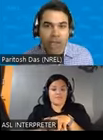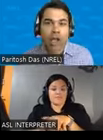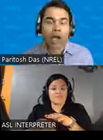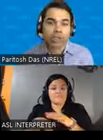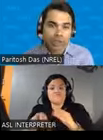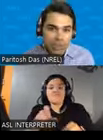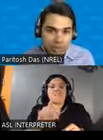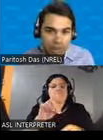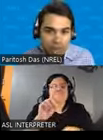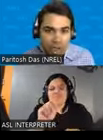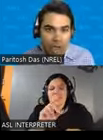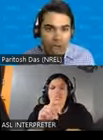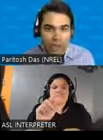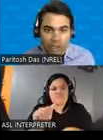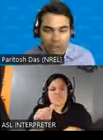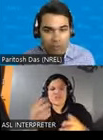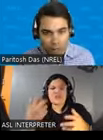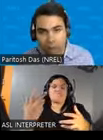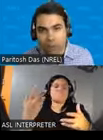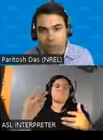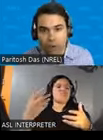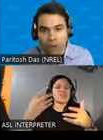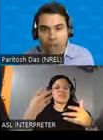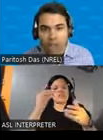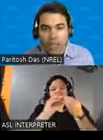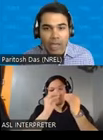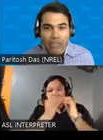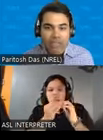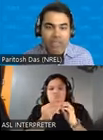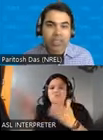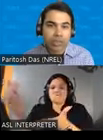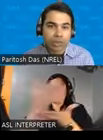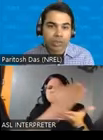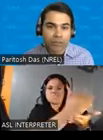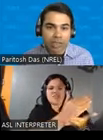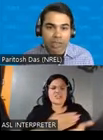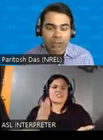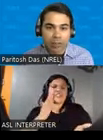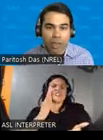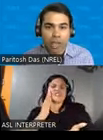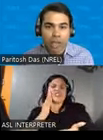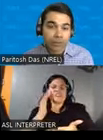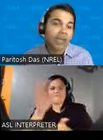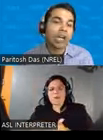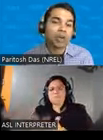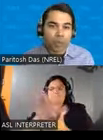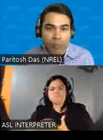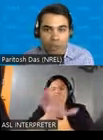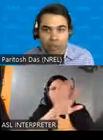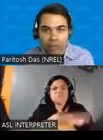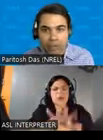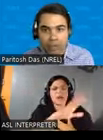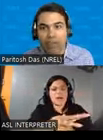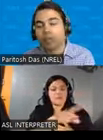there, census data within Puerto Rico, and seeing those effects come up. The final output would